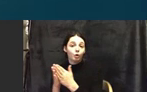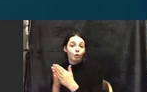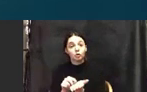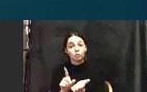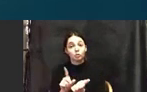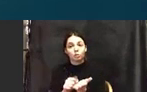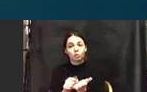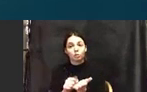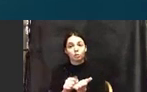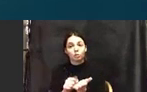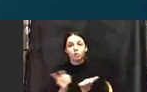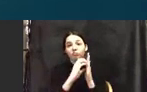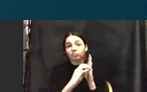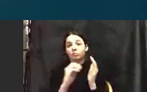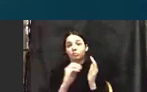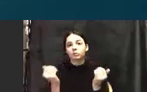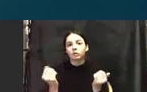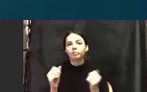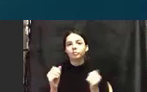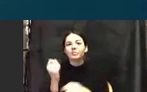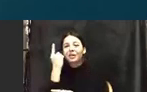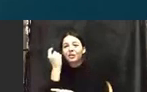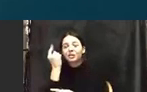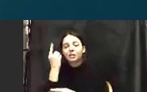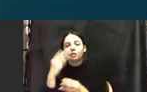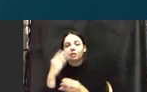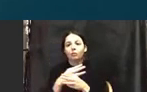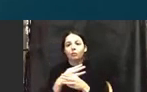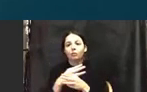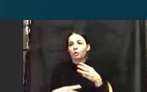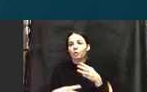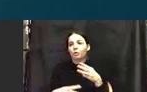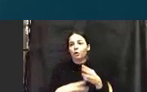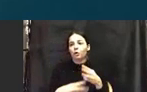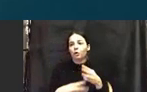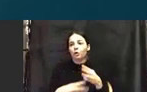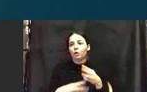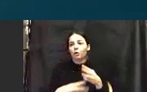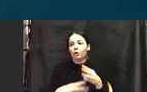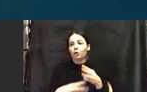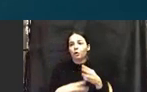it's a way of understanding. It's a way of understanding the world in which we don't get from textbooks.